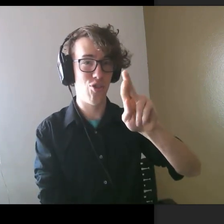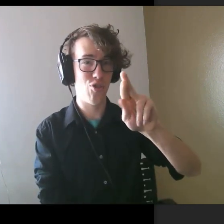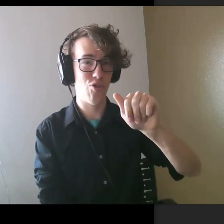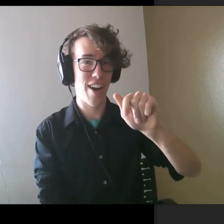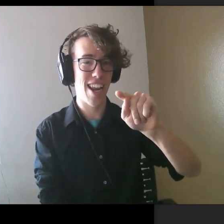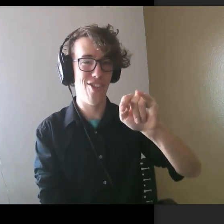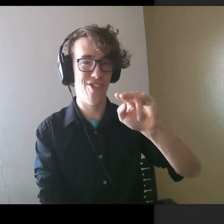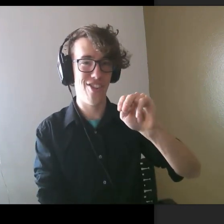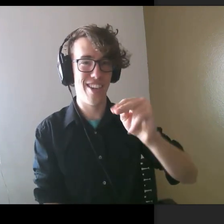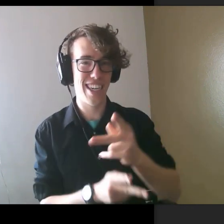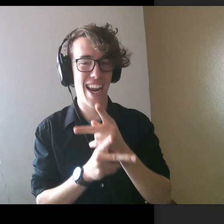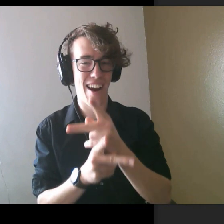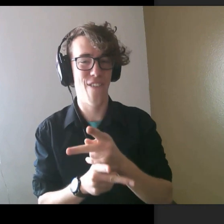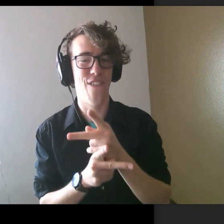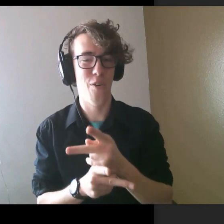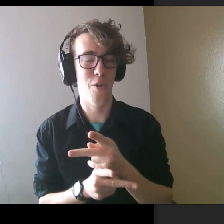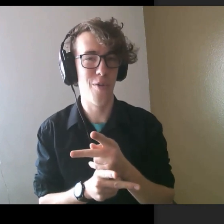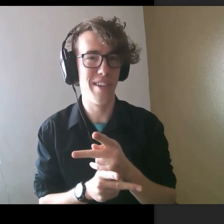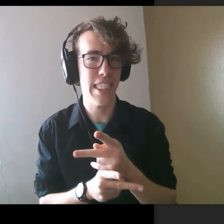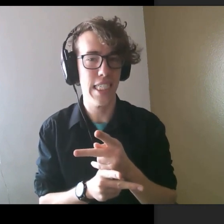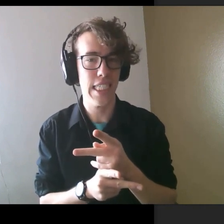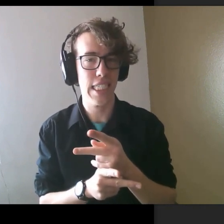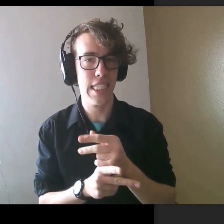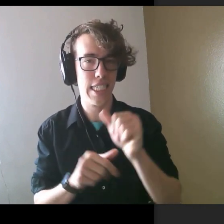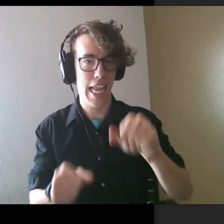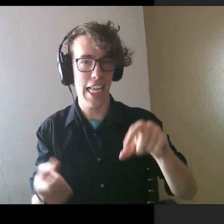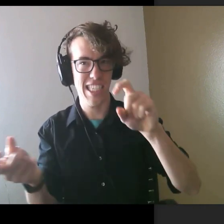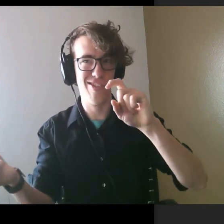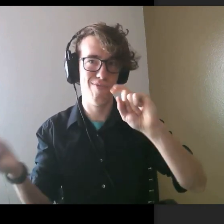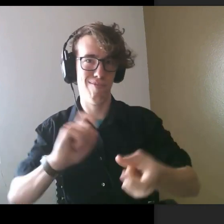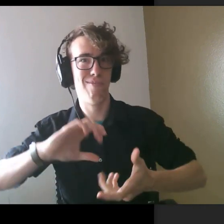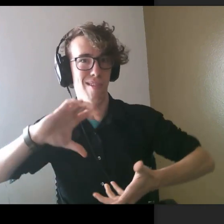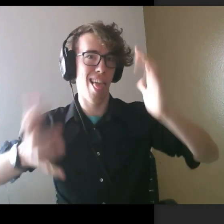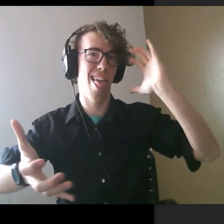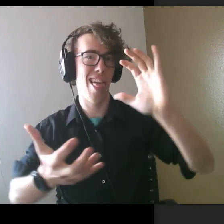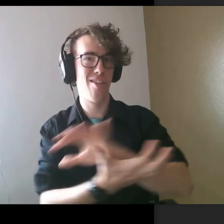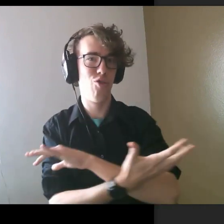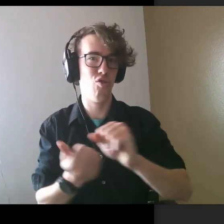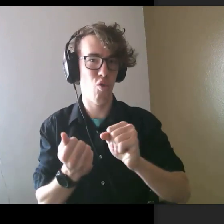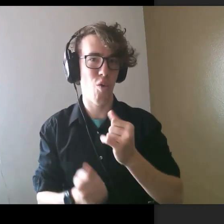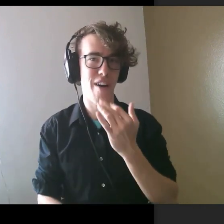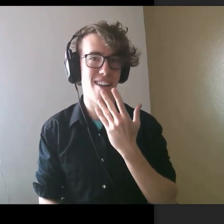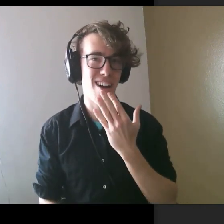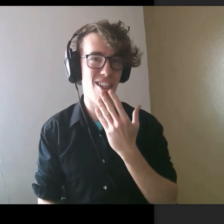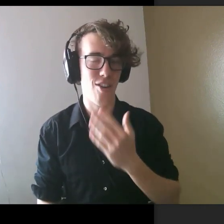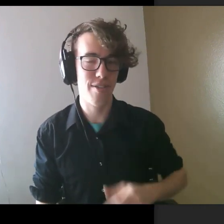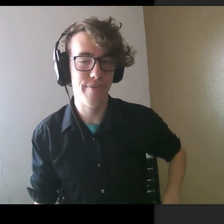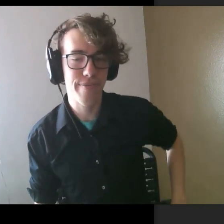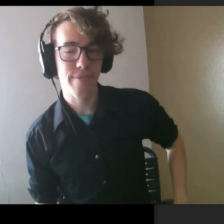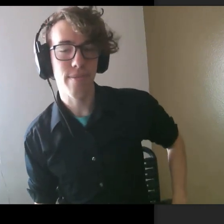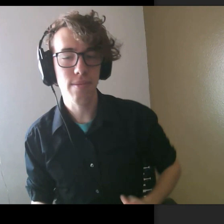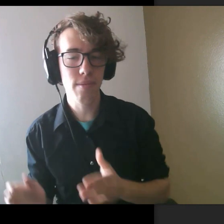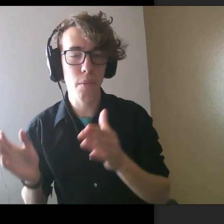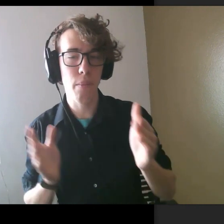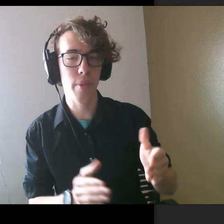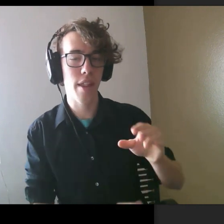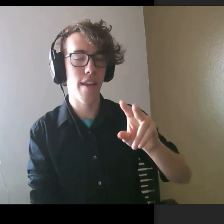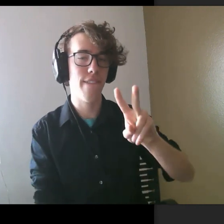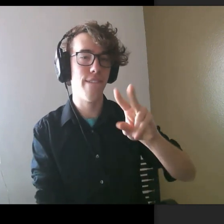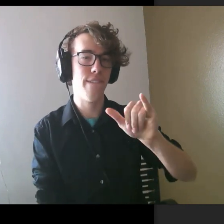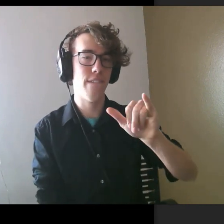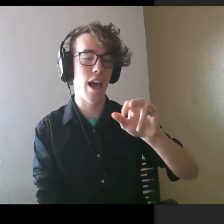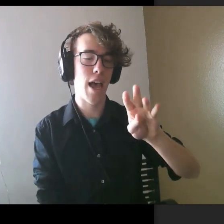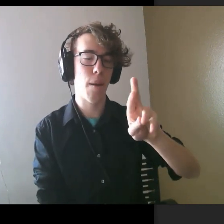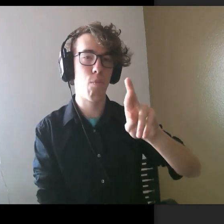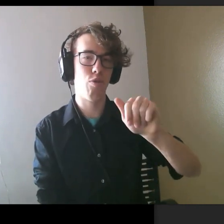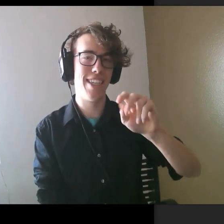with your saturation if you do any of it. And vibrance, not as intense, but it kind of messes with the color a little